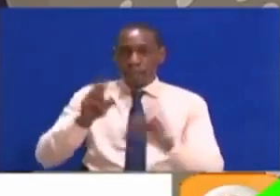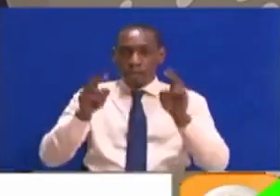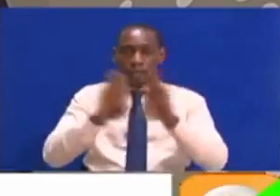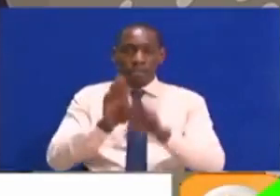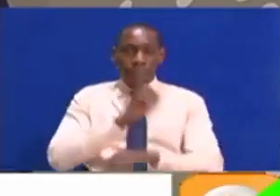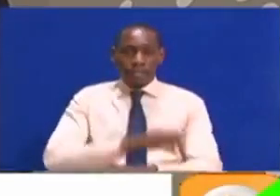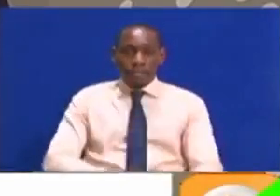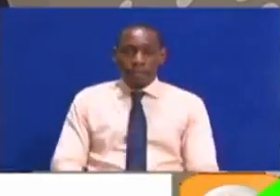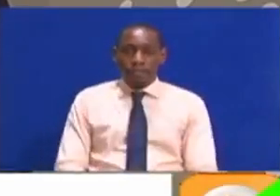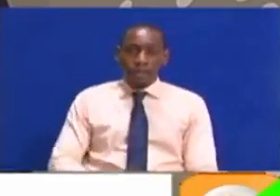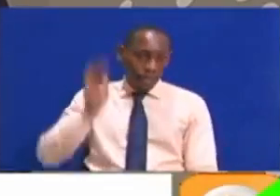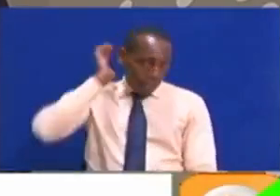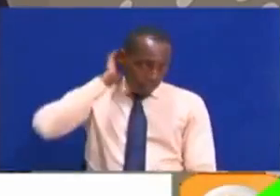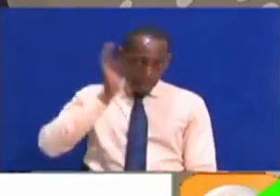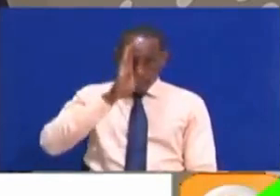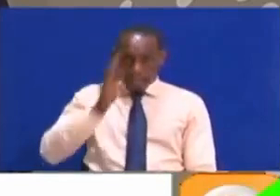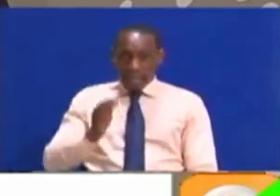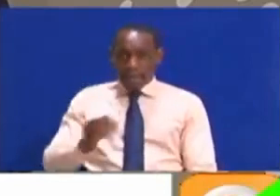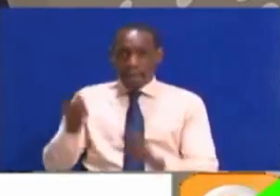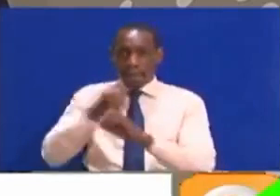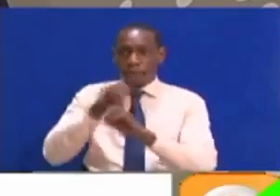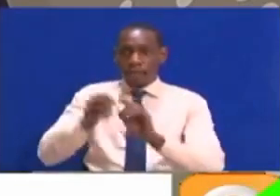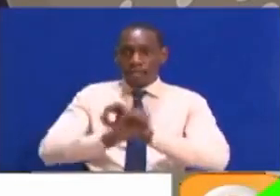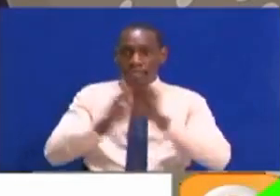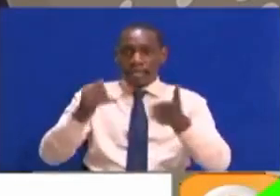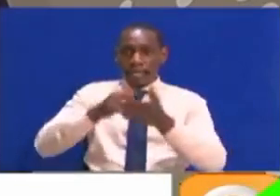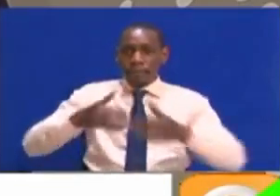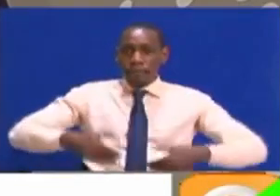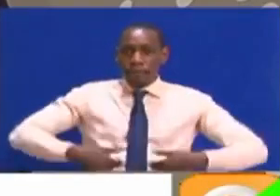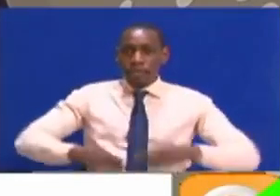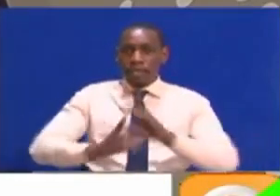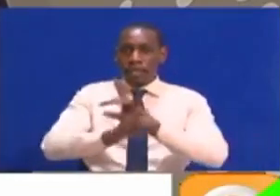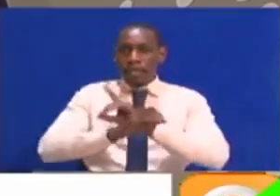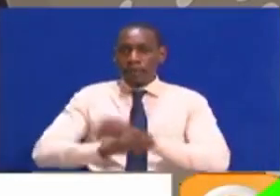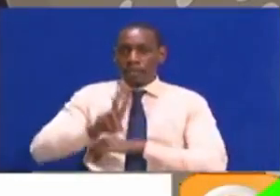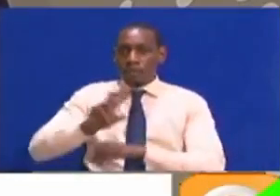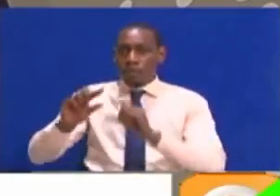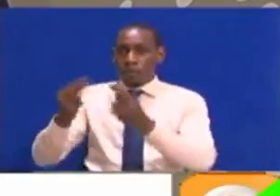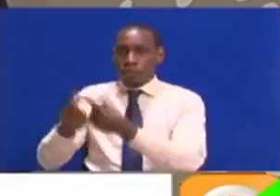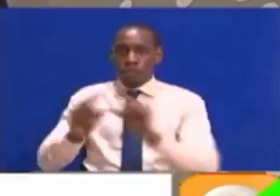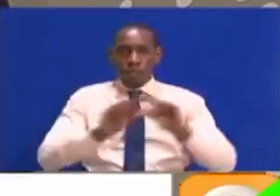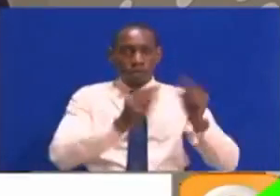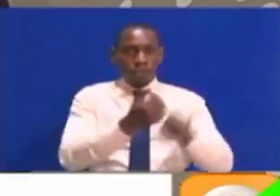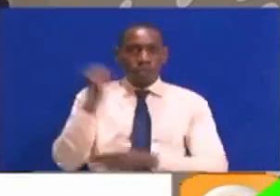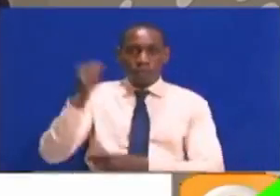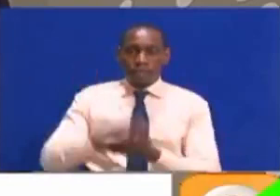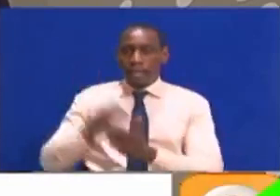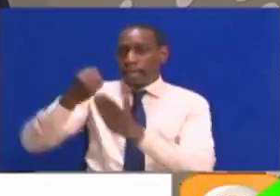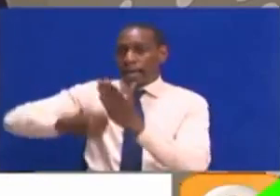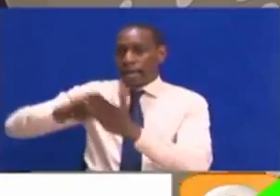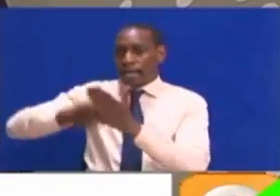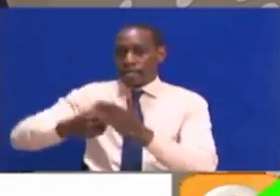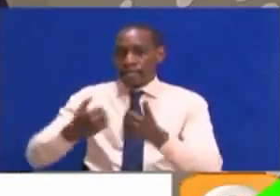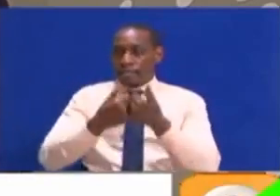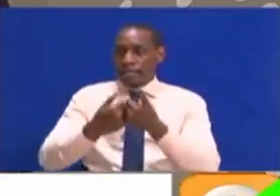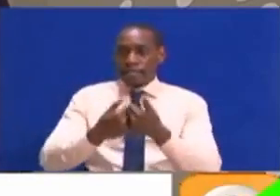quote. The Murang'a Sunday violence clearly pitted youths defending the two sides of the current political narrative, hustlers